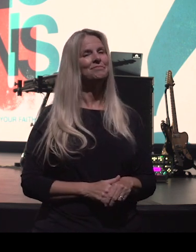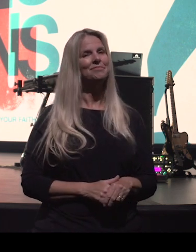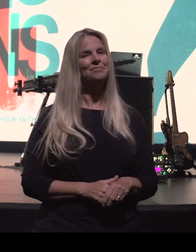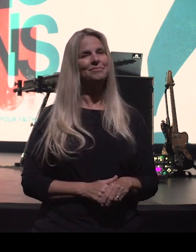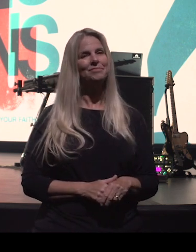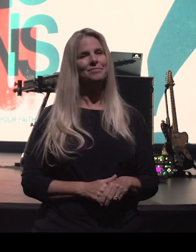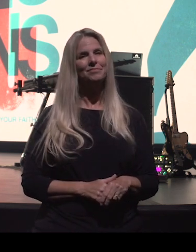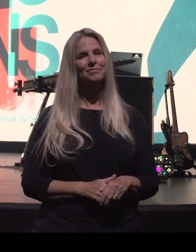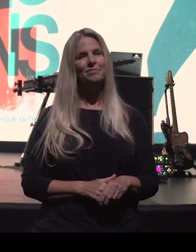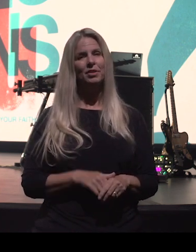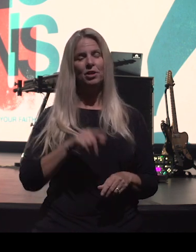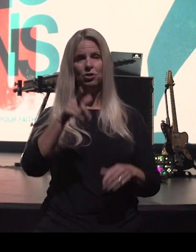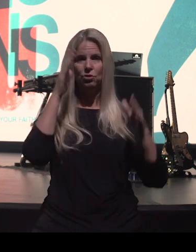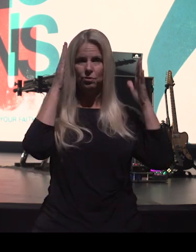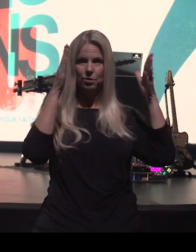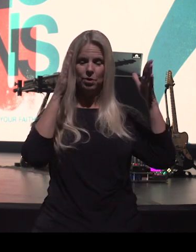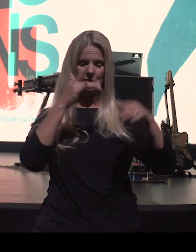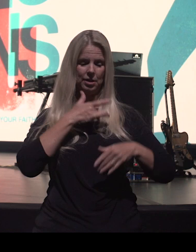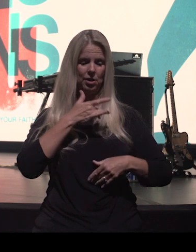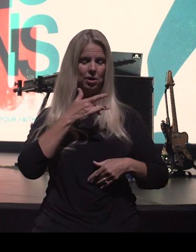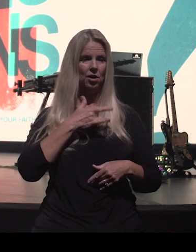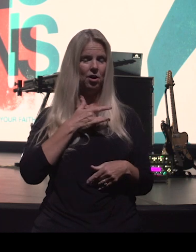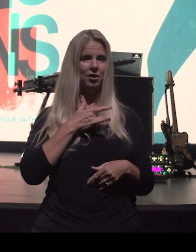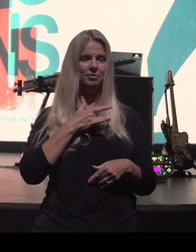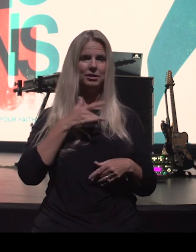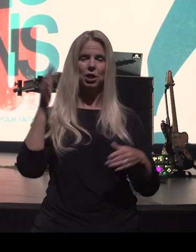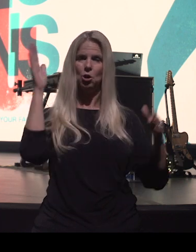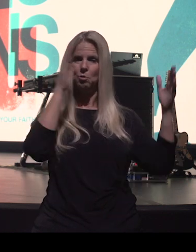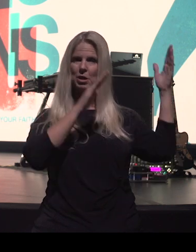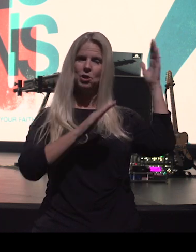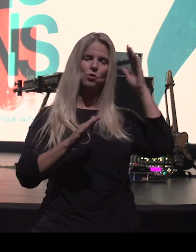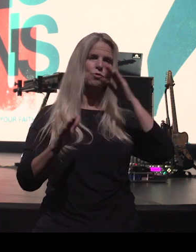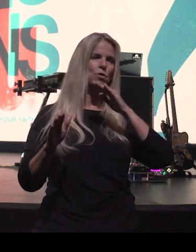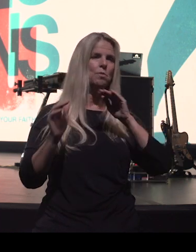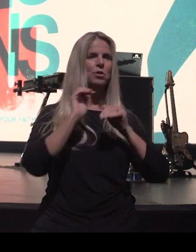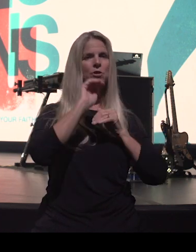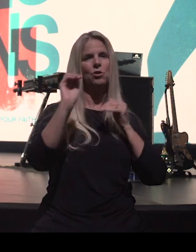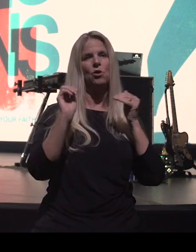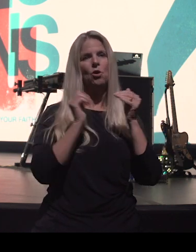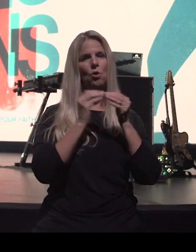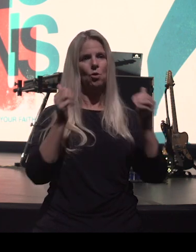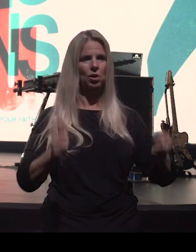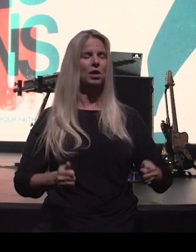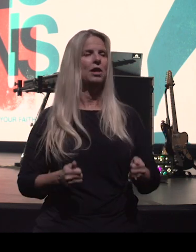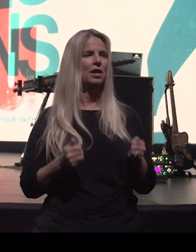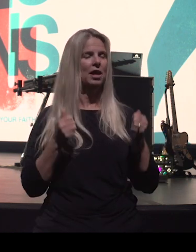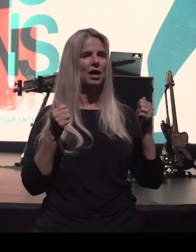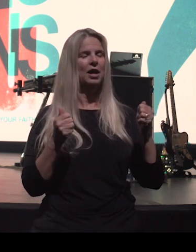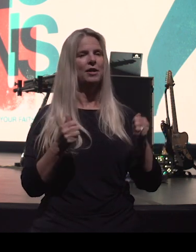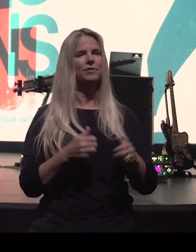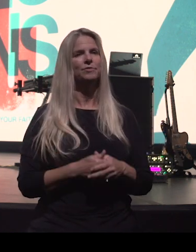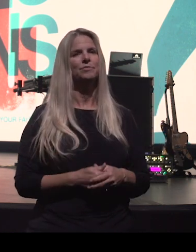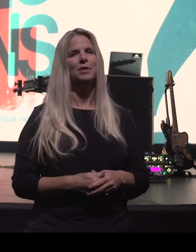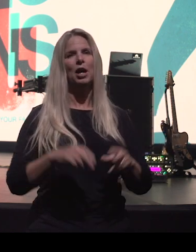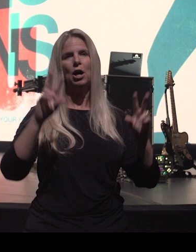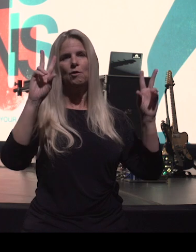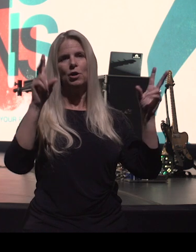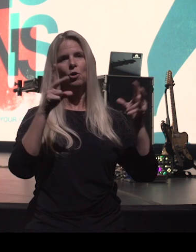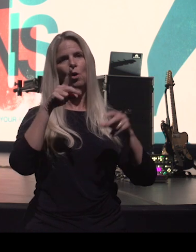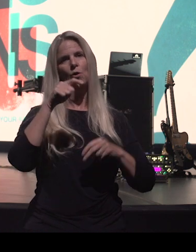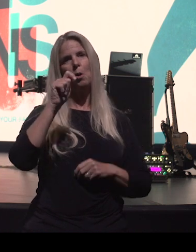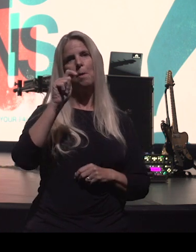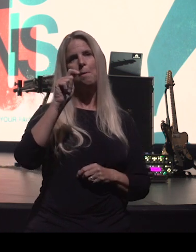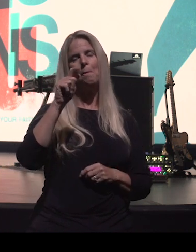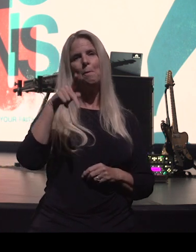You listen to your heart, you're going to be in trouble your whole life. And that's where some of you are. Can I quote Paula Abdul in church? Is that